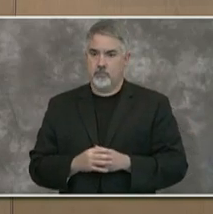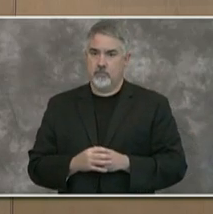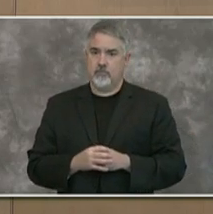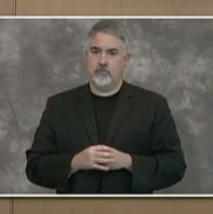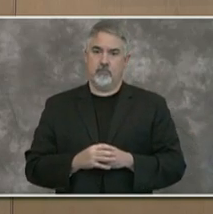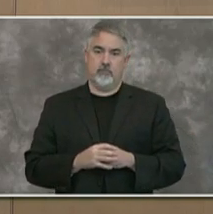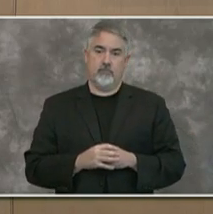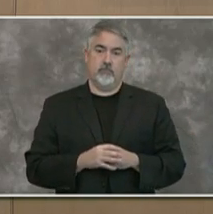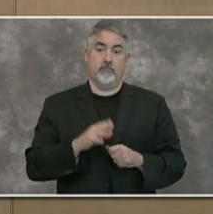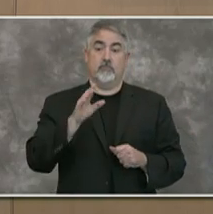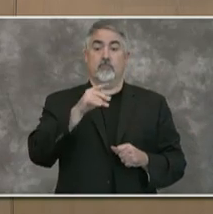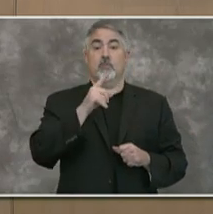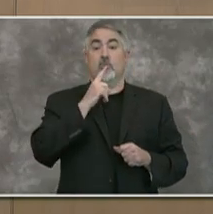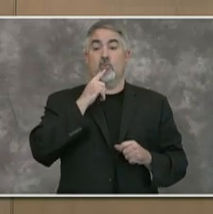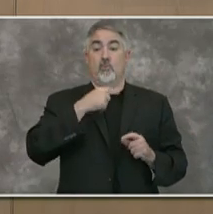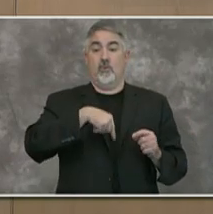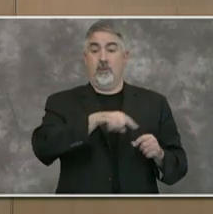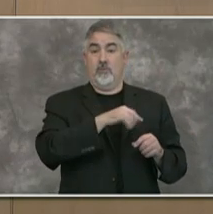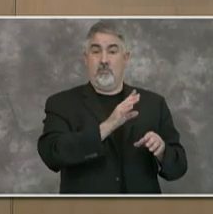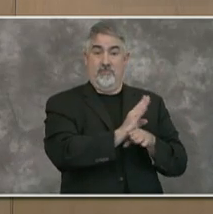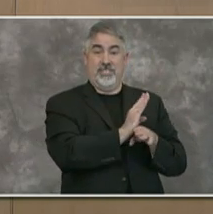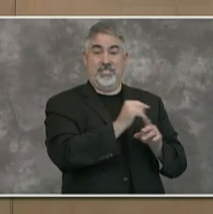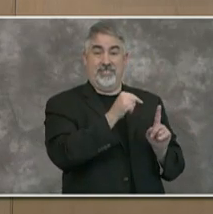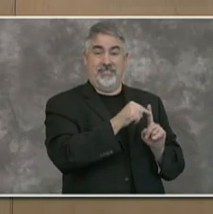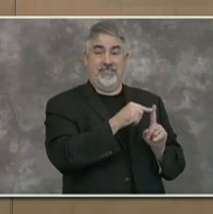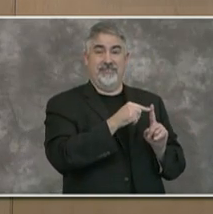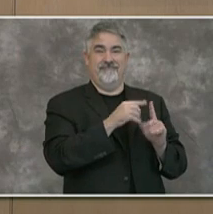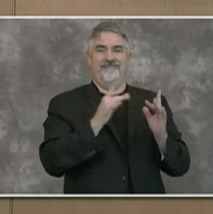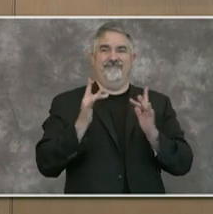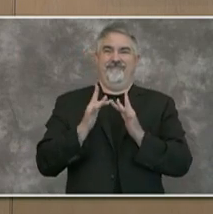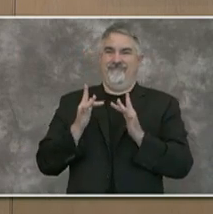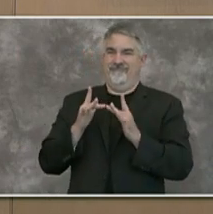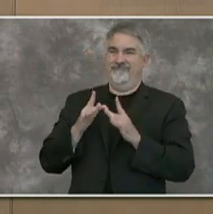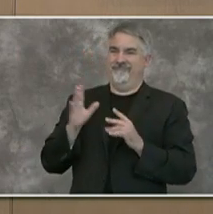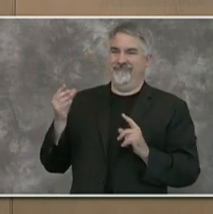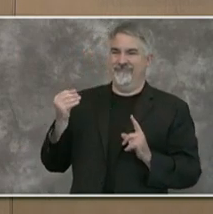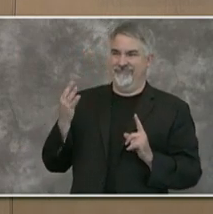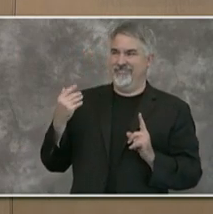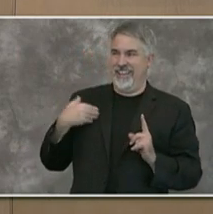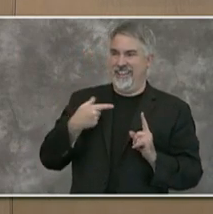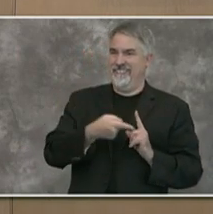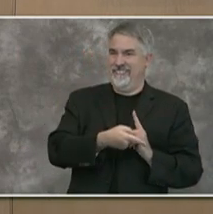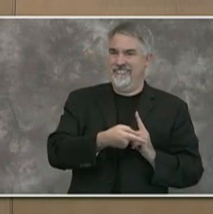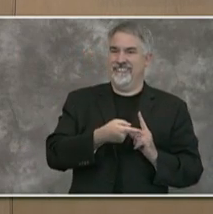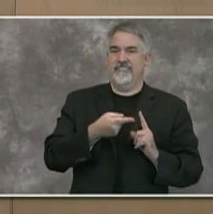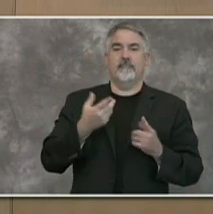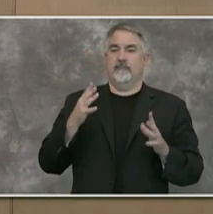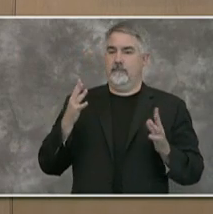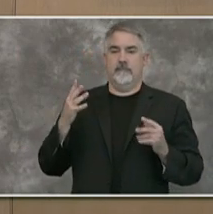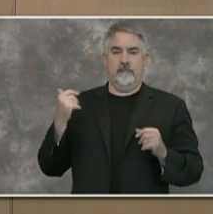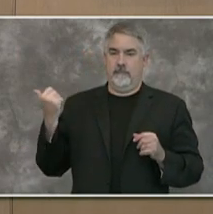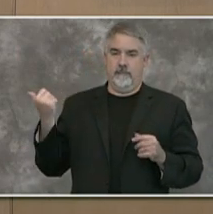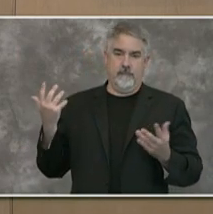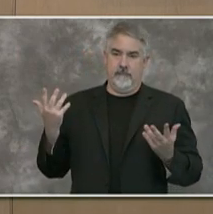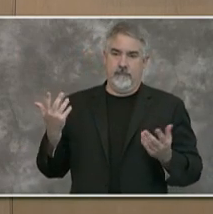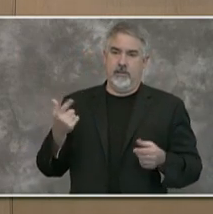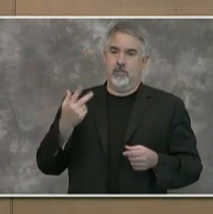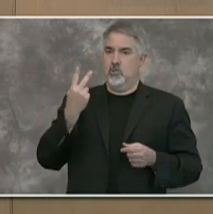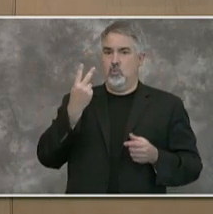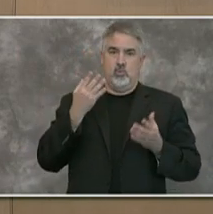associated with that business, if they have had contact with the positive individual, that there are two strategies that can